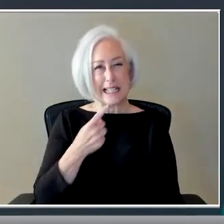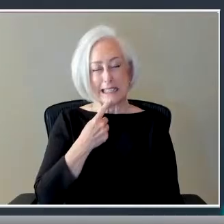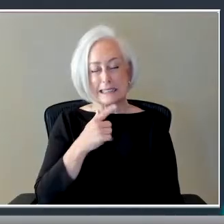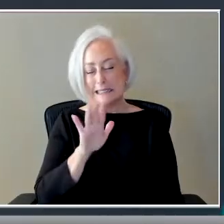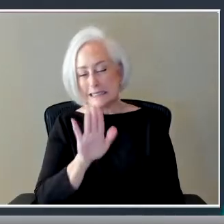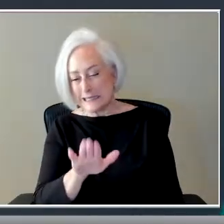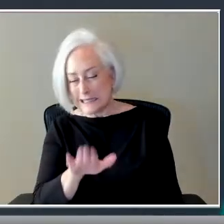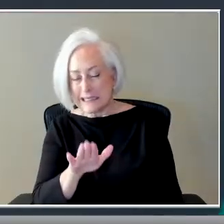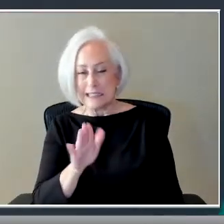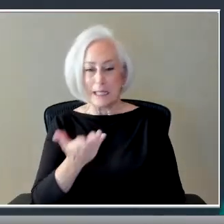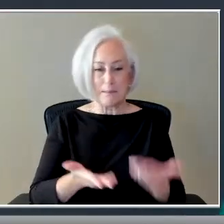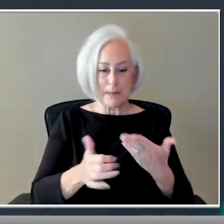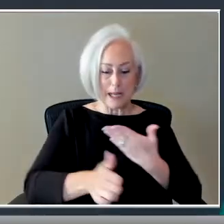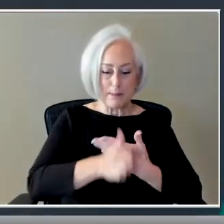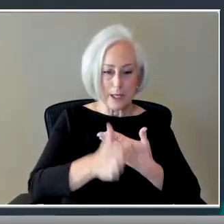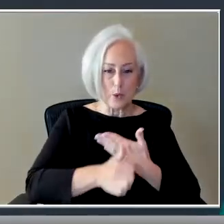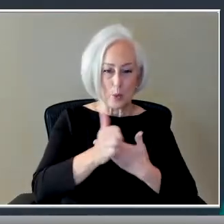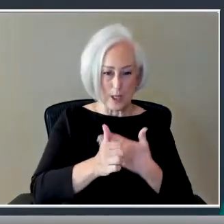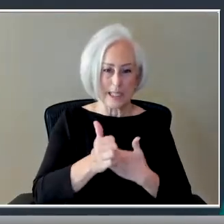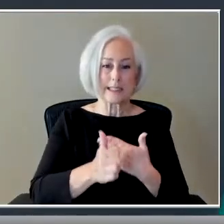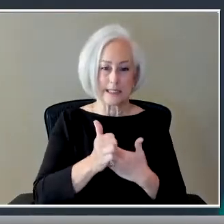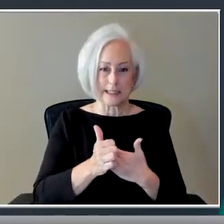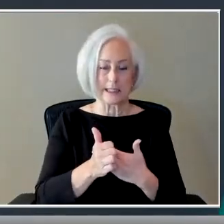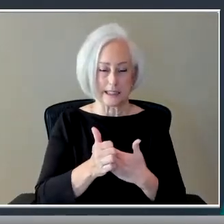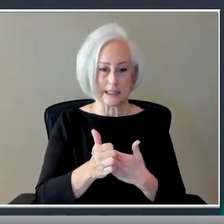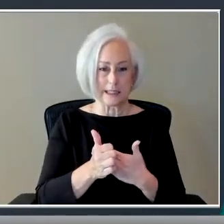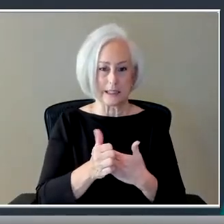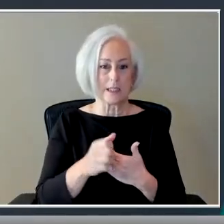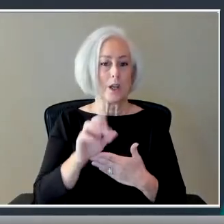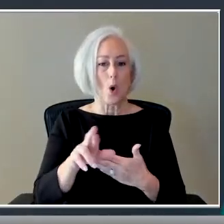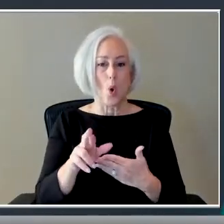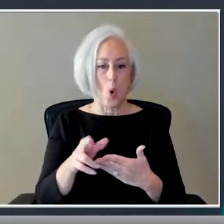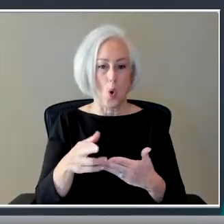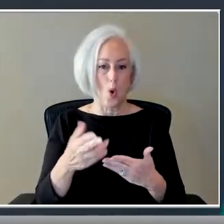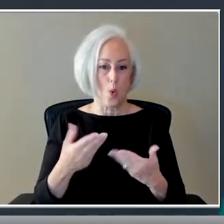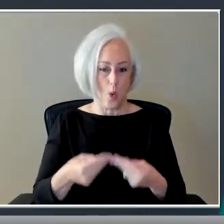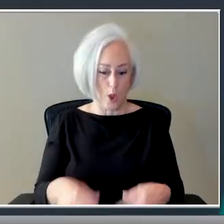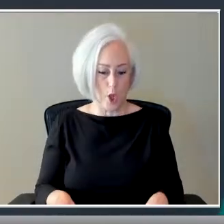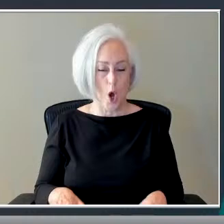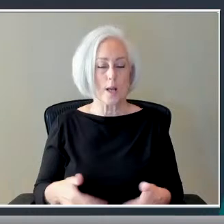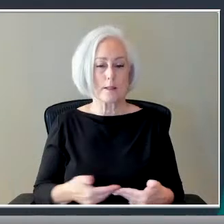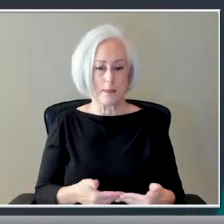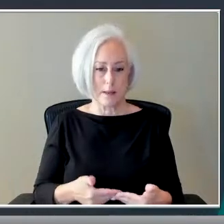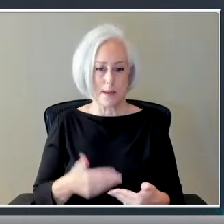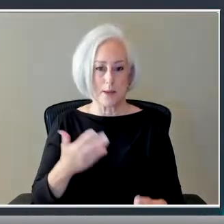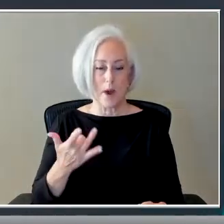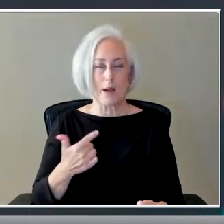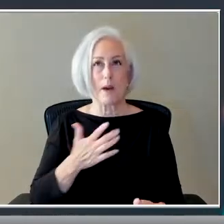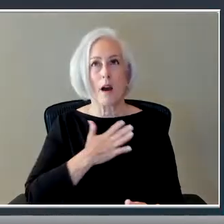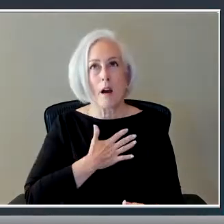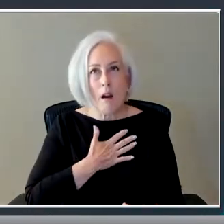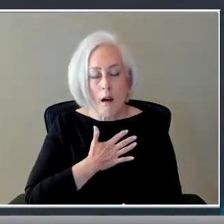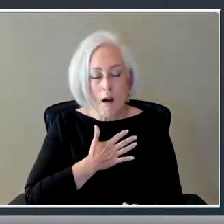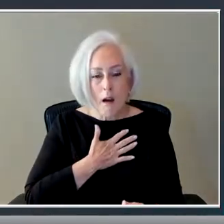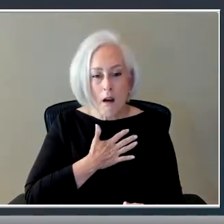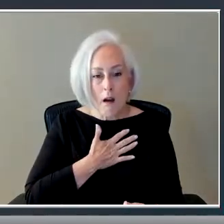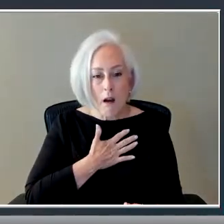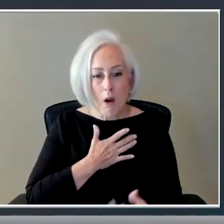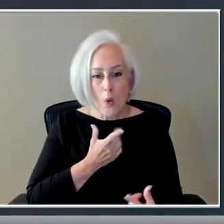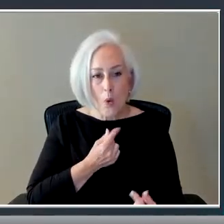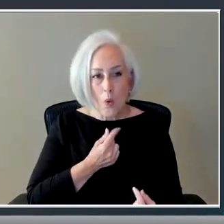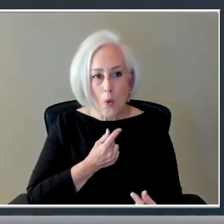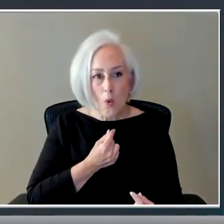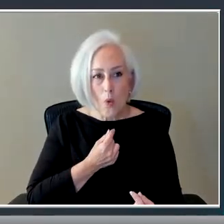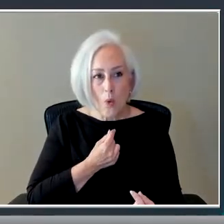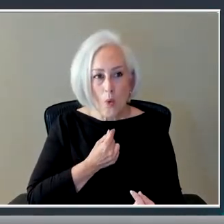for stillbirths or miscarriages, and my heart sank. But it only sank for a short period